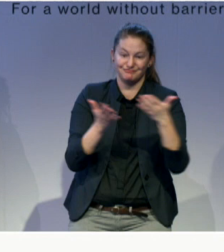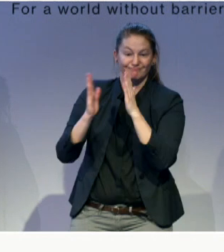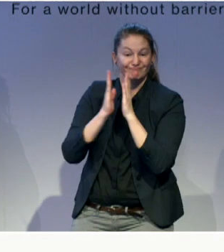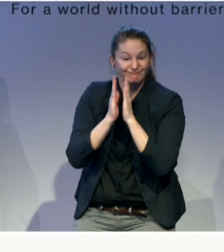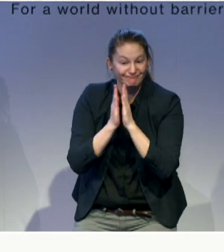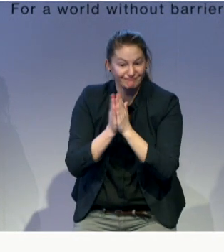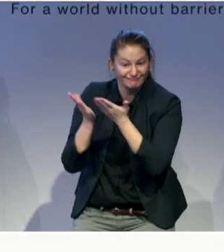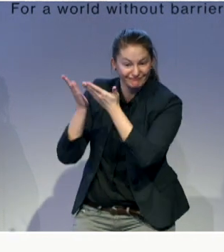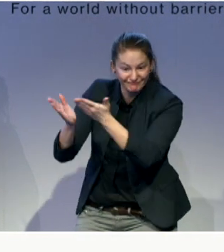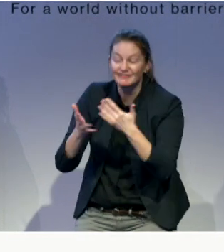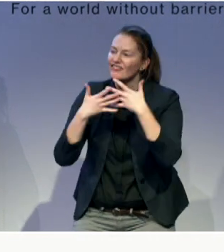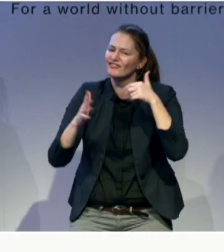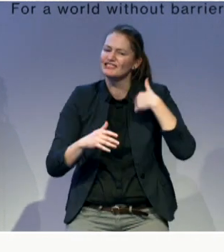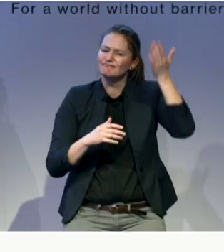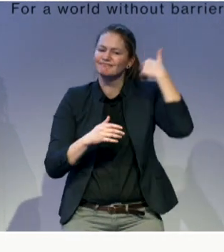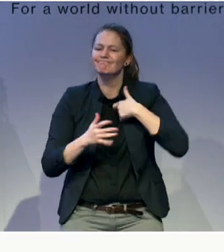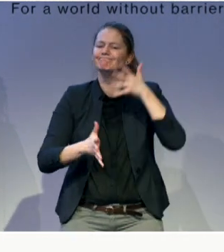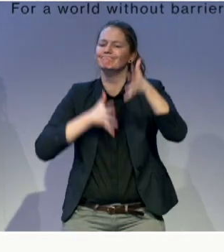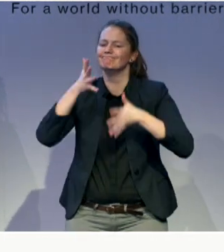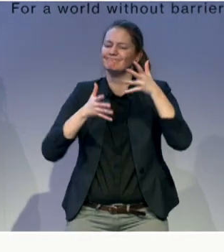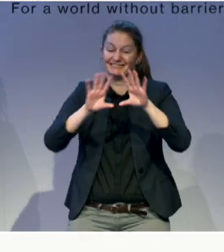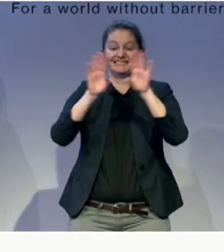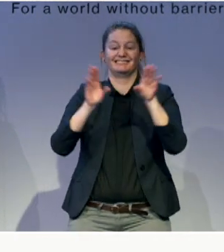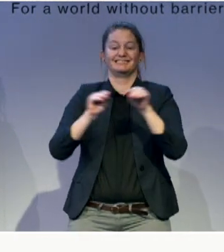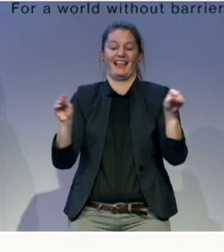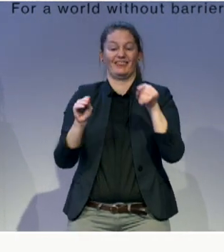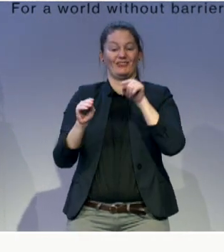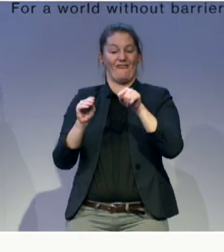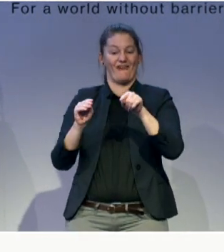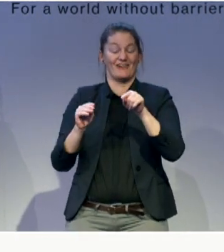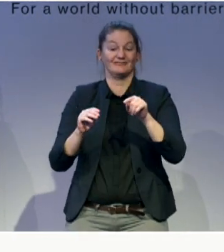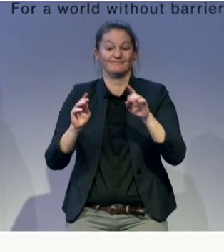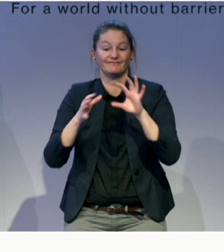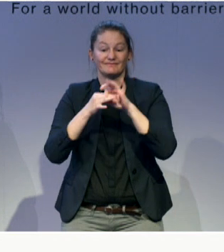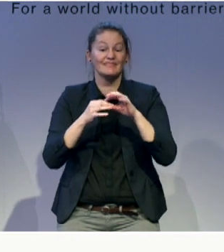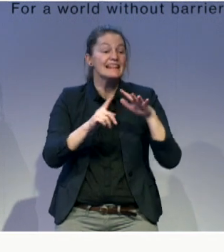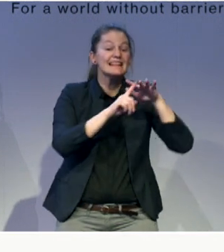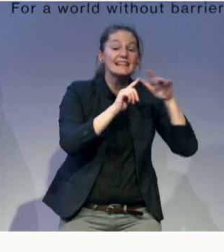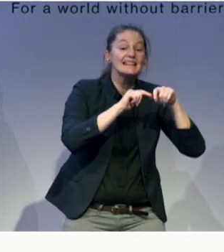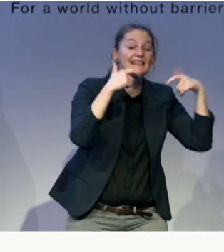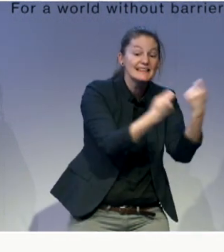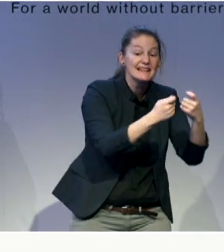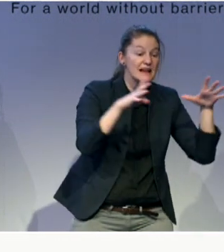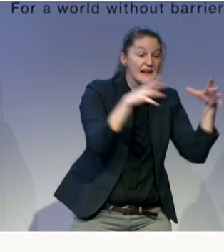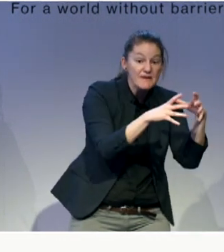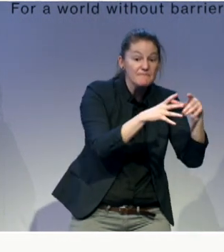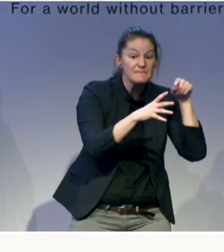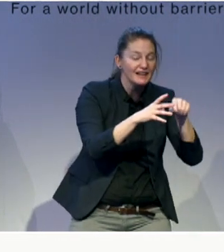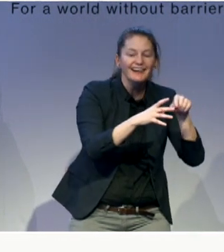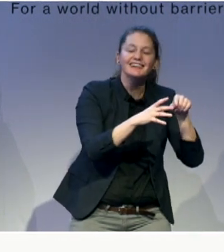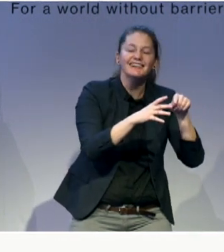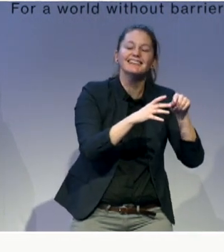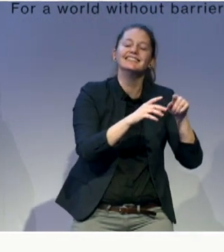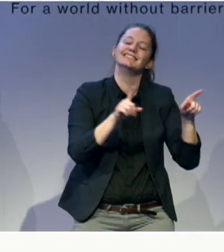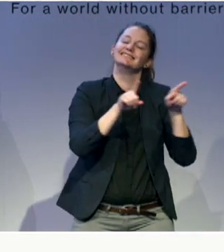an innovative tool, a device to help everybody in the community. I should